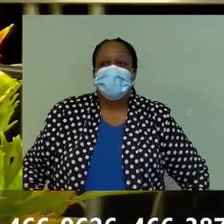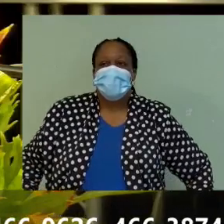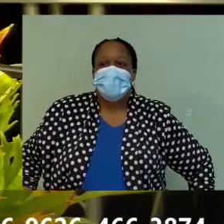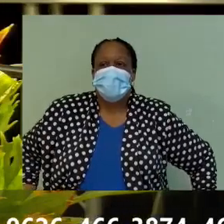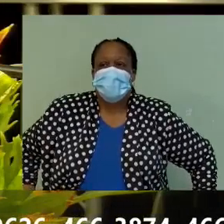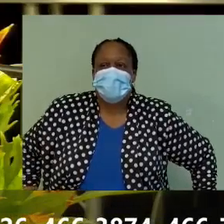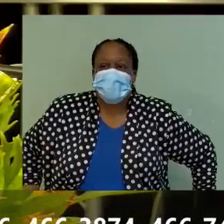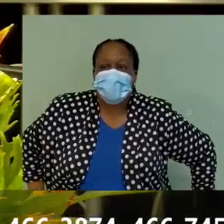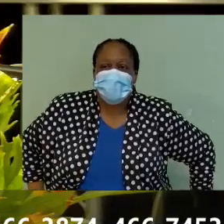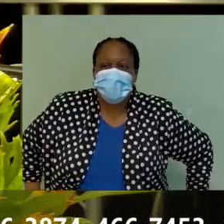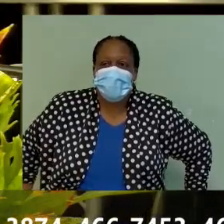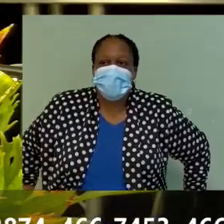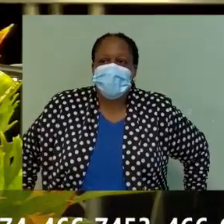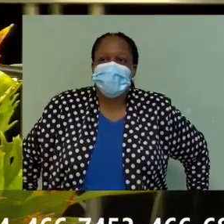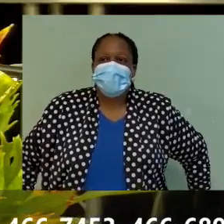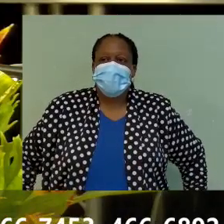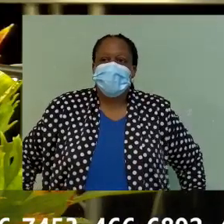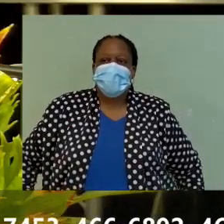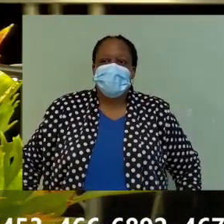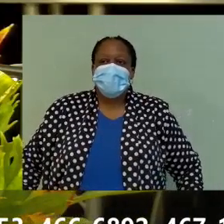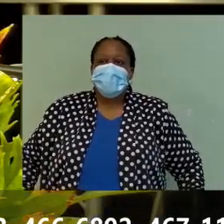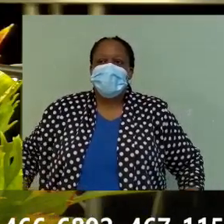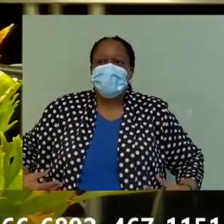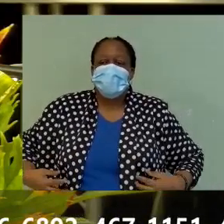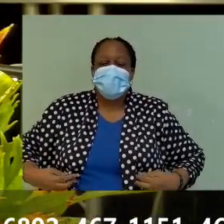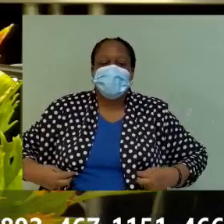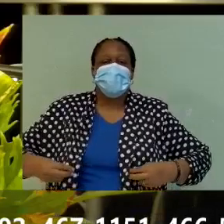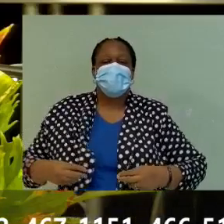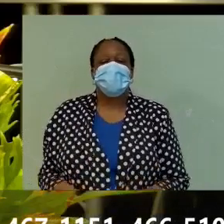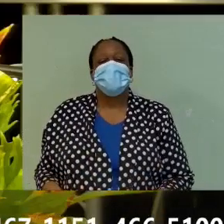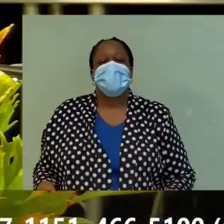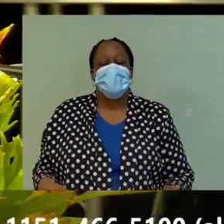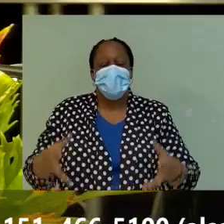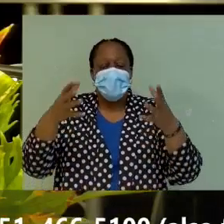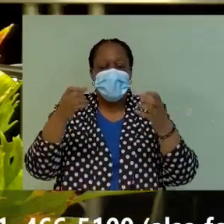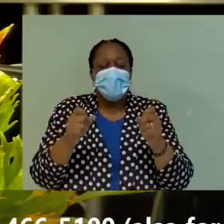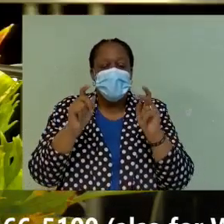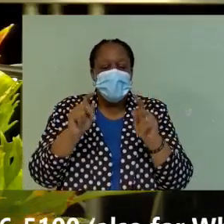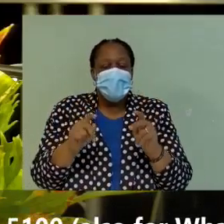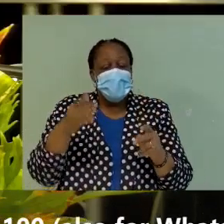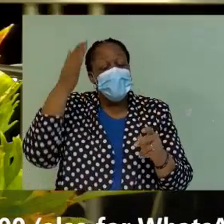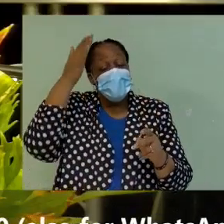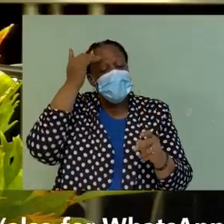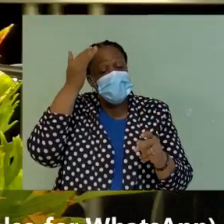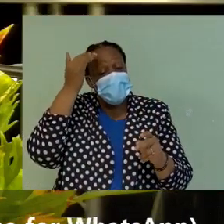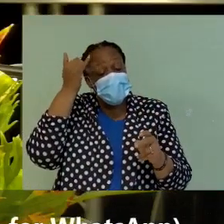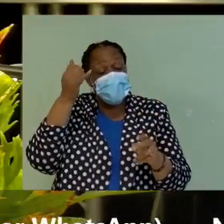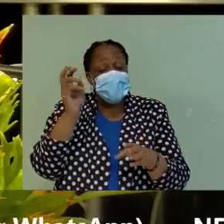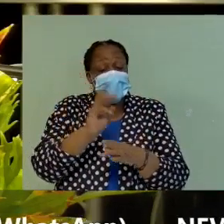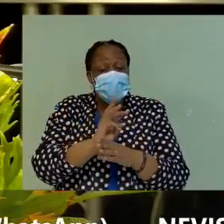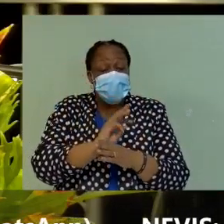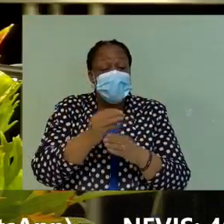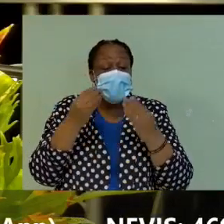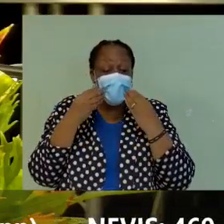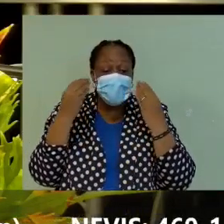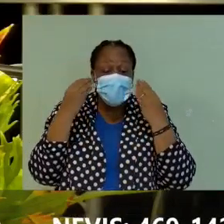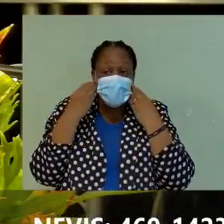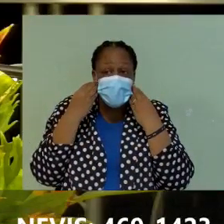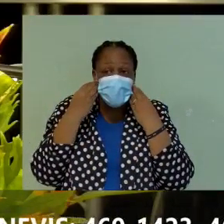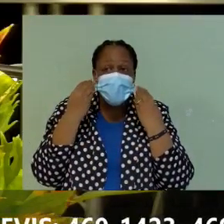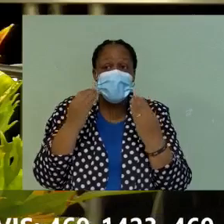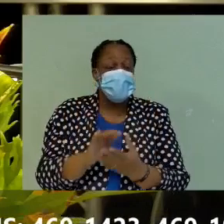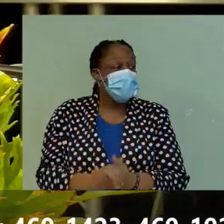Again, I'll repeat the purpose of wearing a face mask at this time. The purpose is really, if